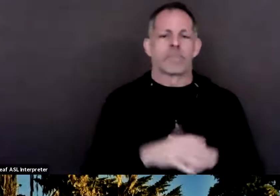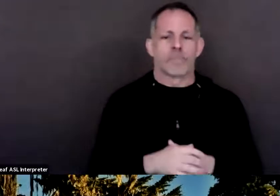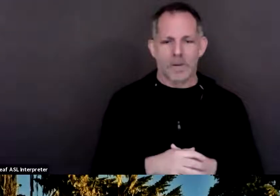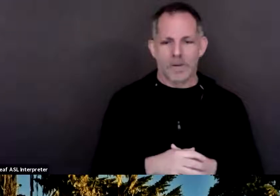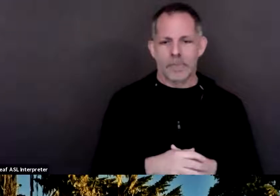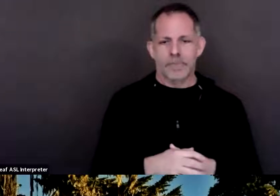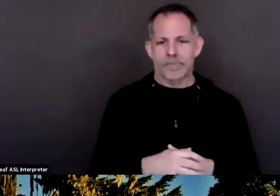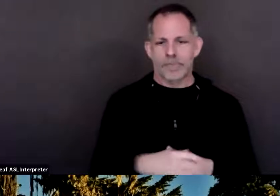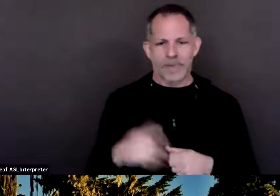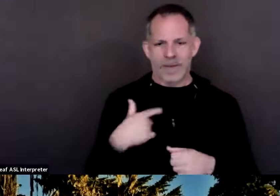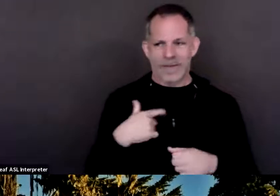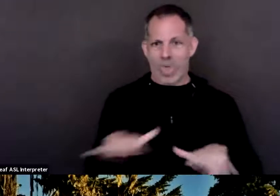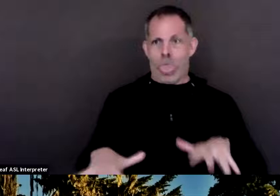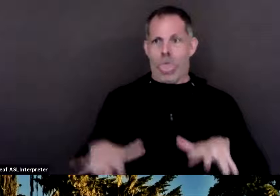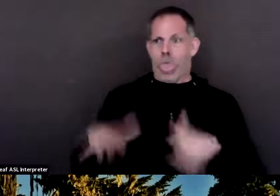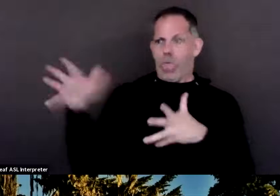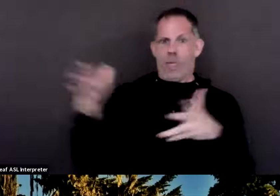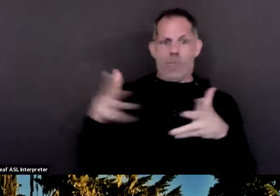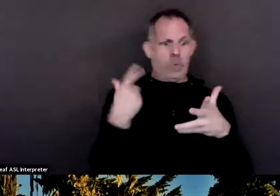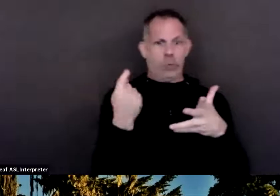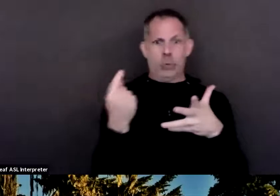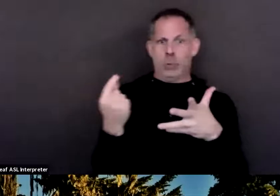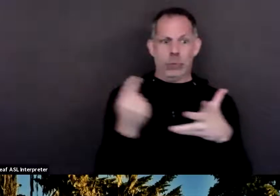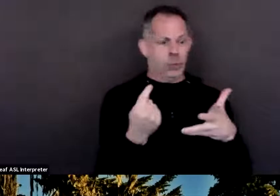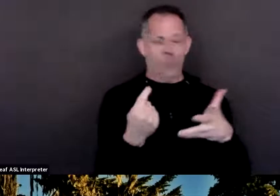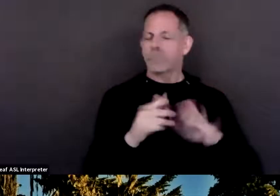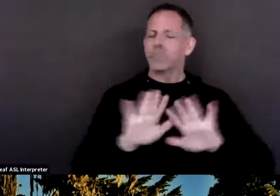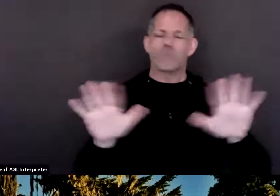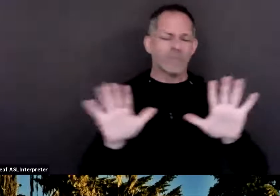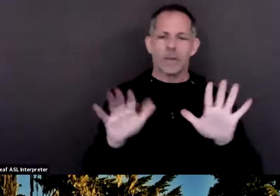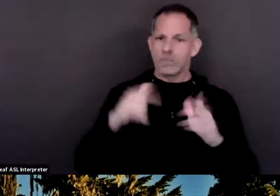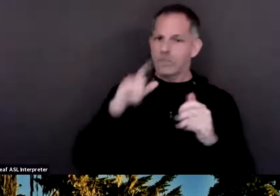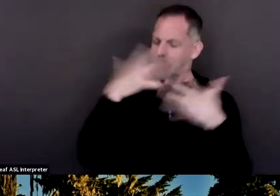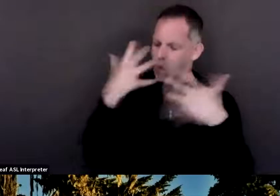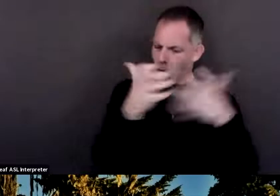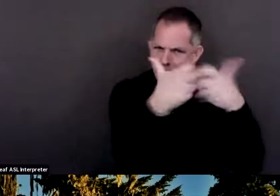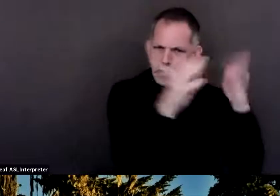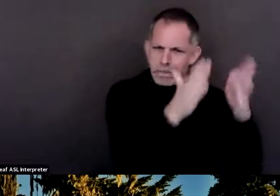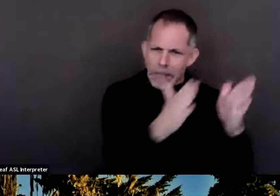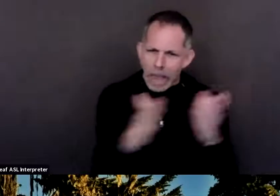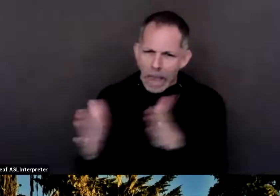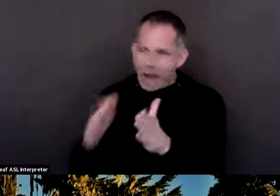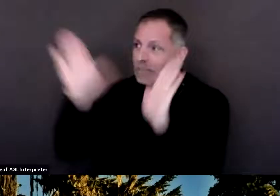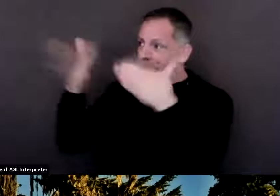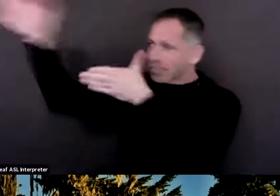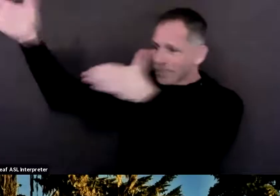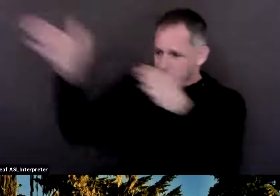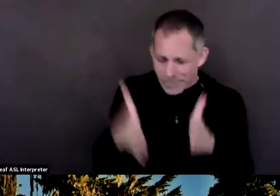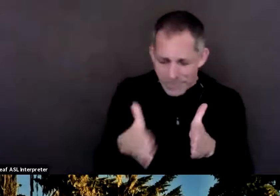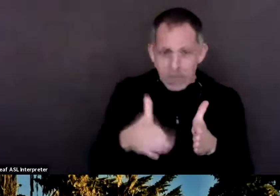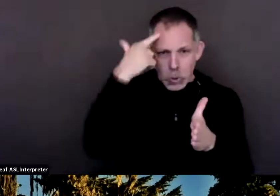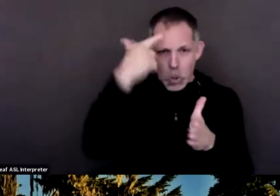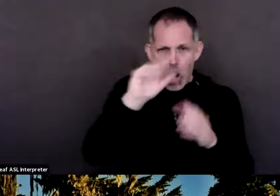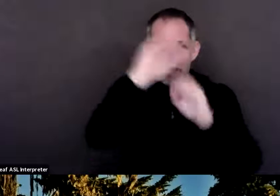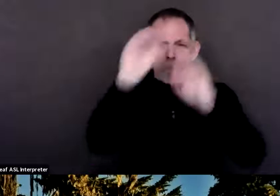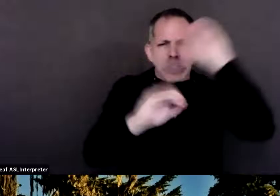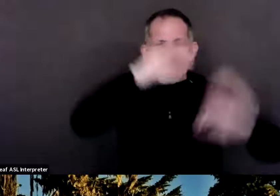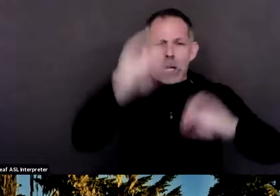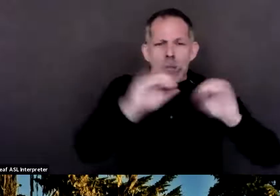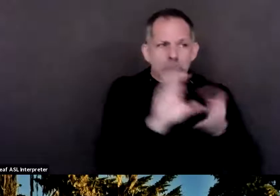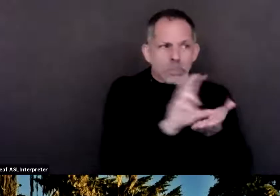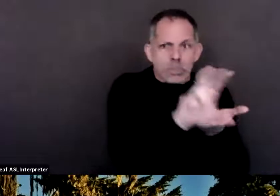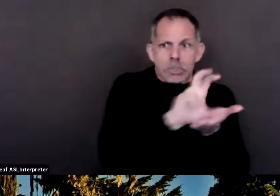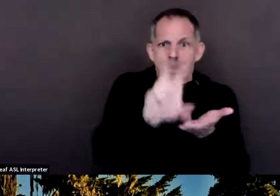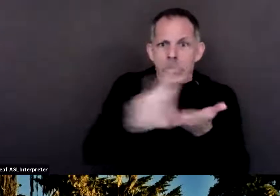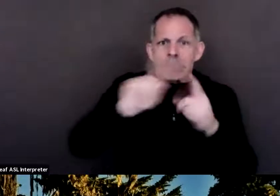vaccine immediately. So it's sort of I wouldn't say it's a soft launch, but it's a rolling launch to ensure that we've got processes